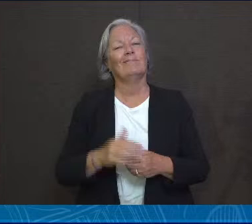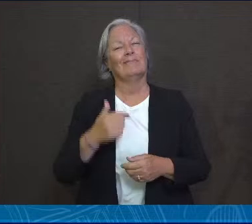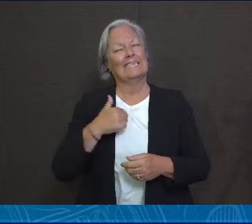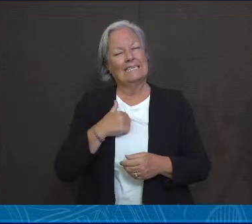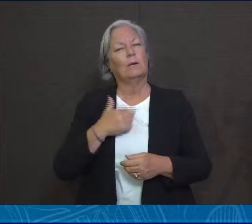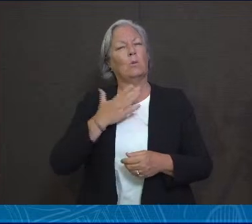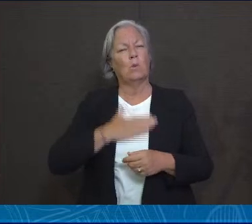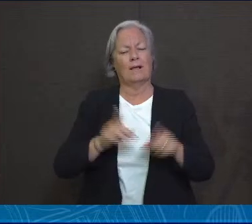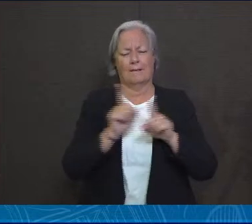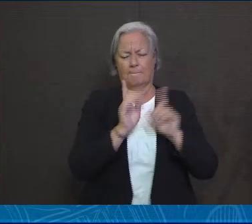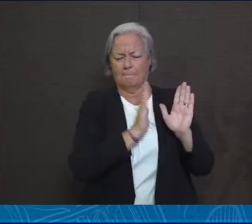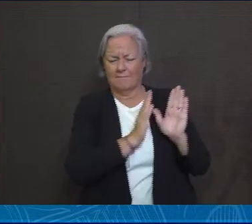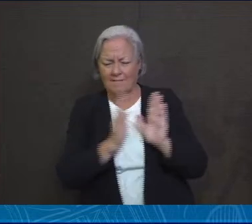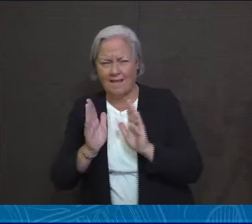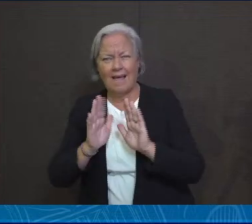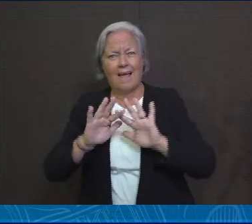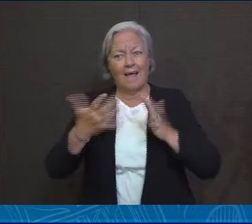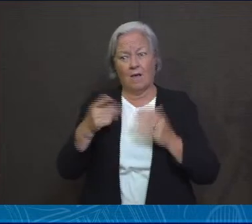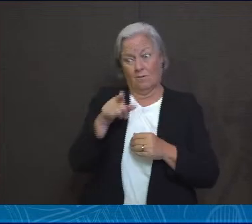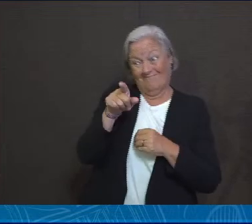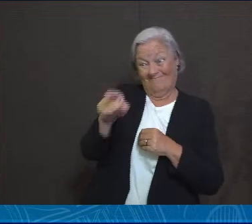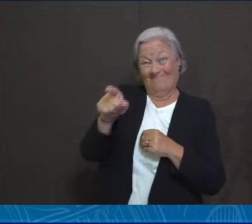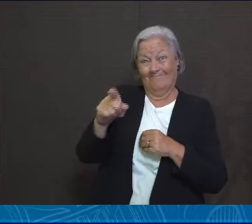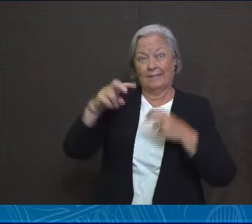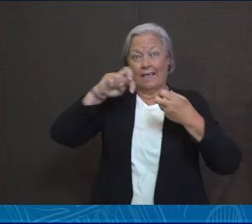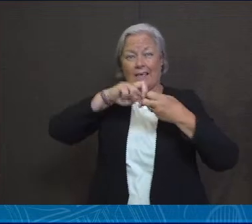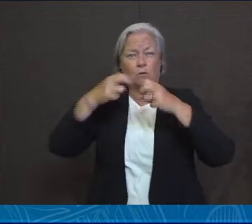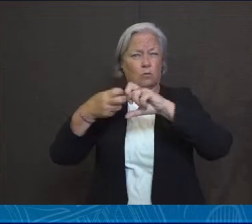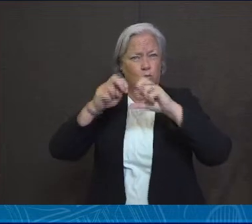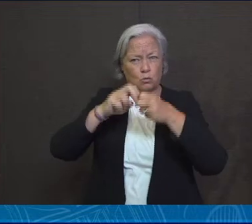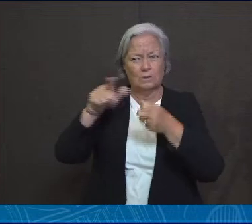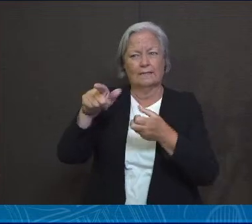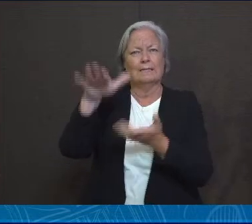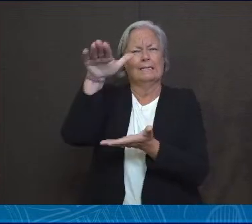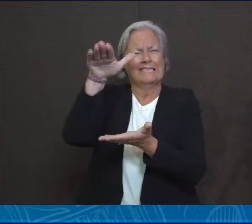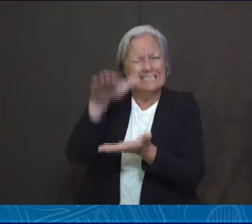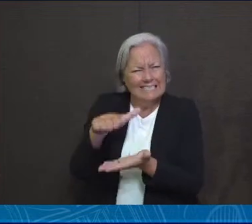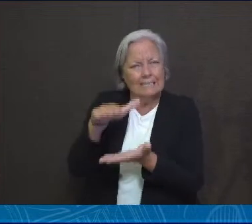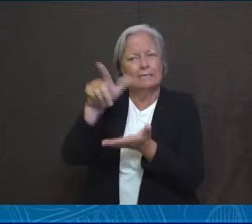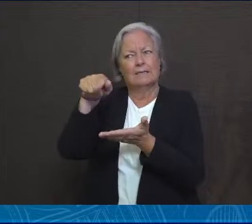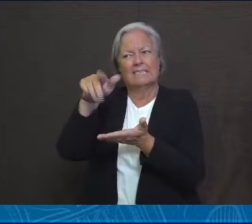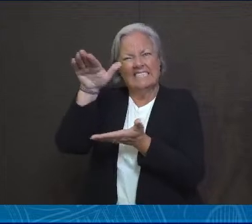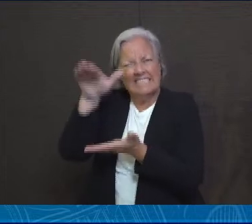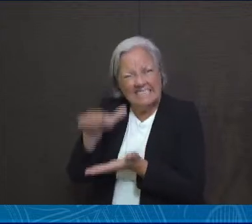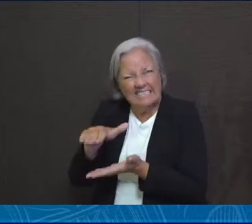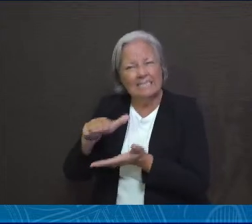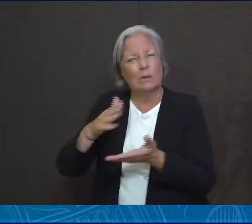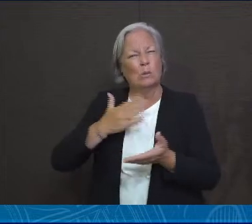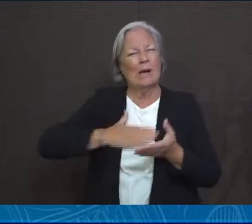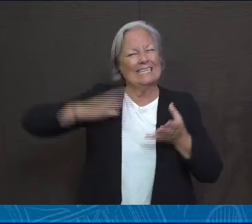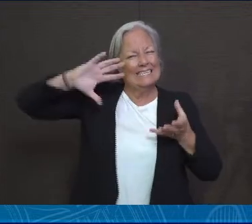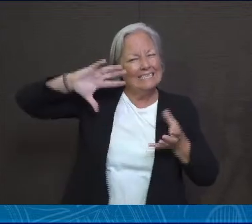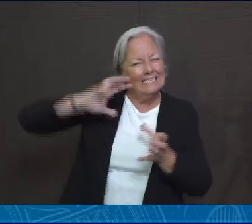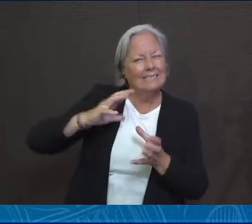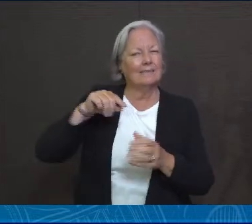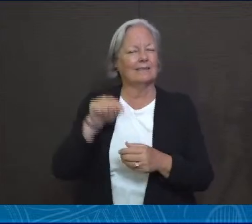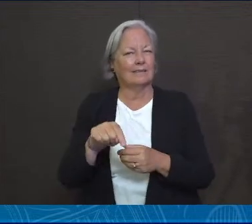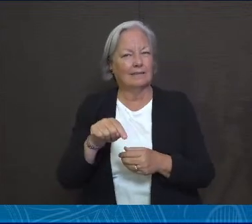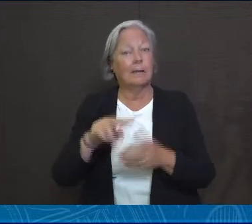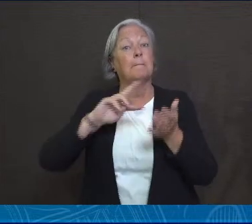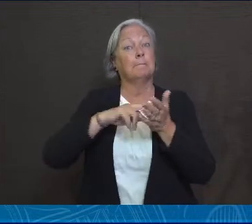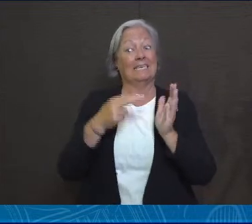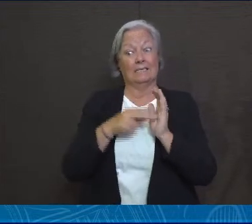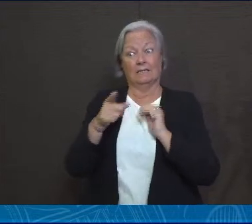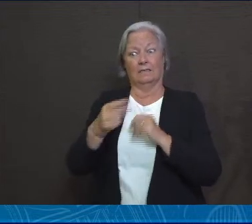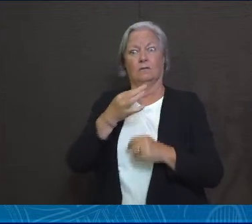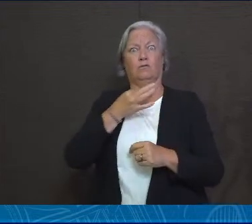able to explain to government so that in the future, those limited resources can be properly invested in areas that